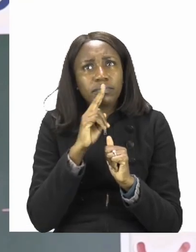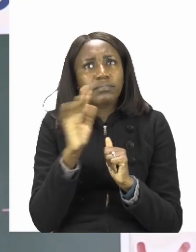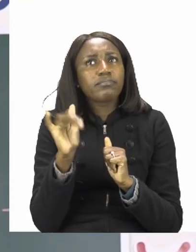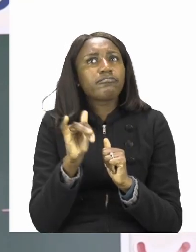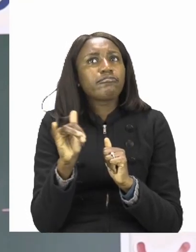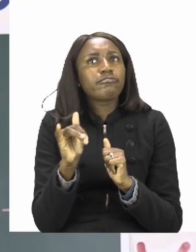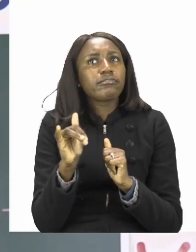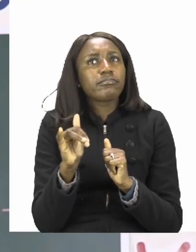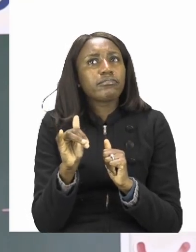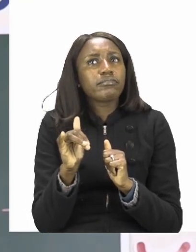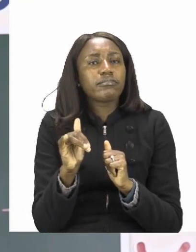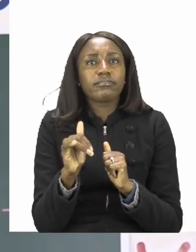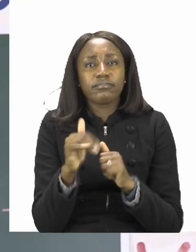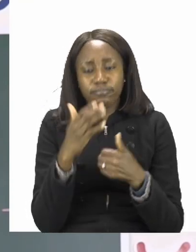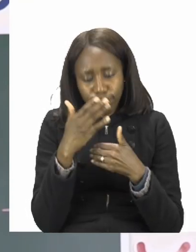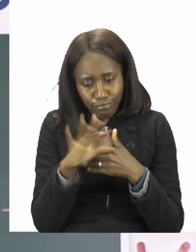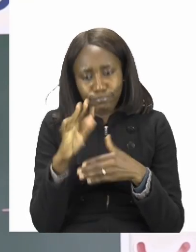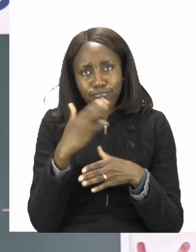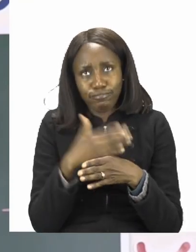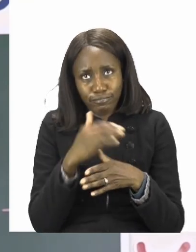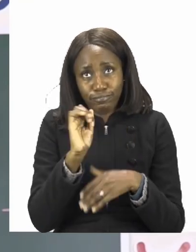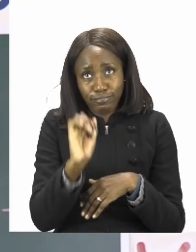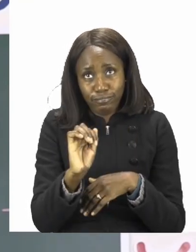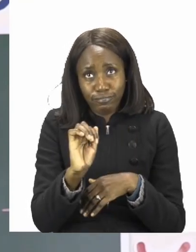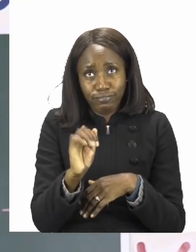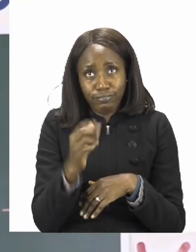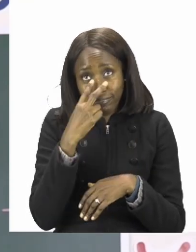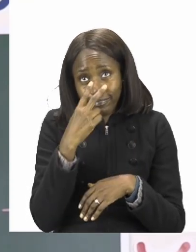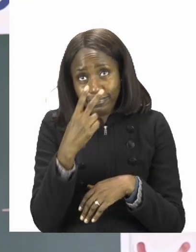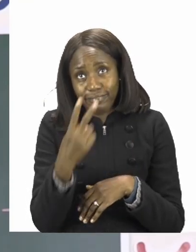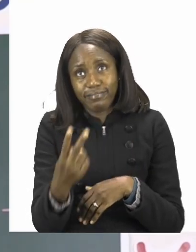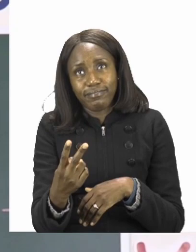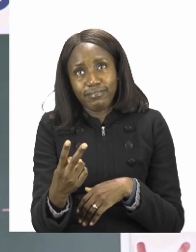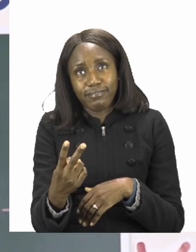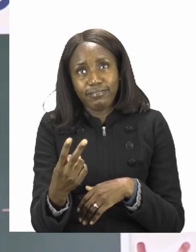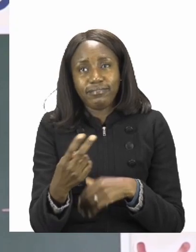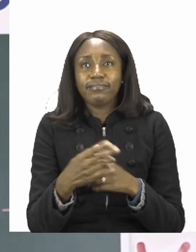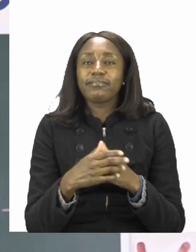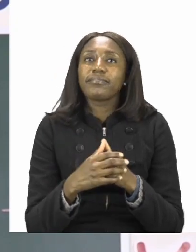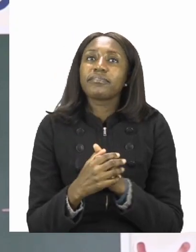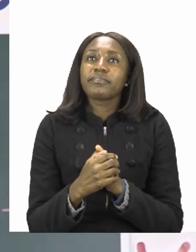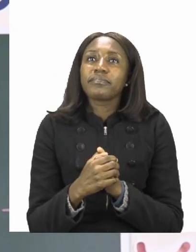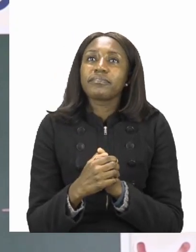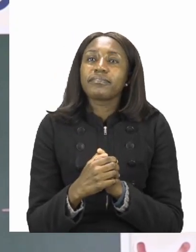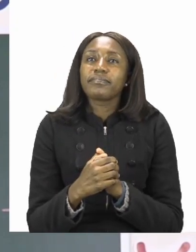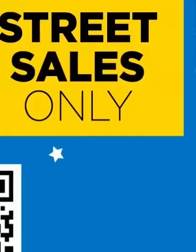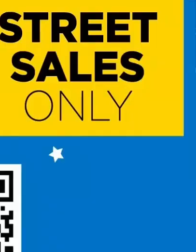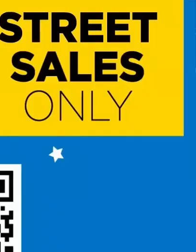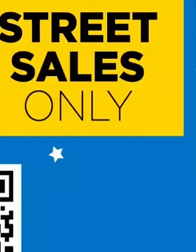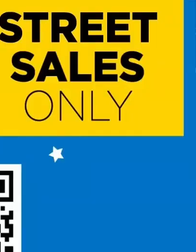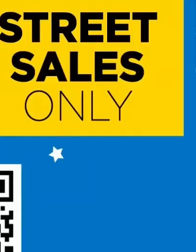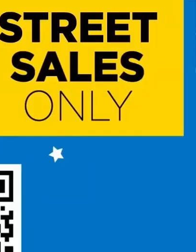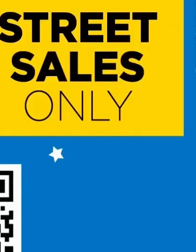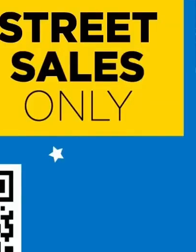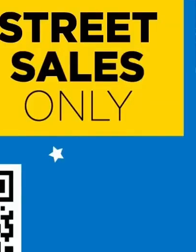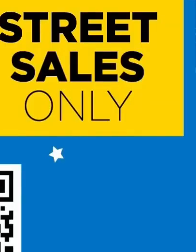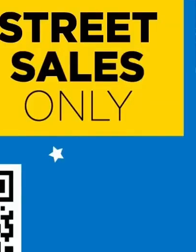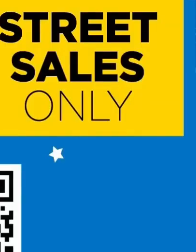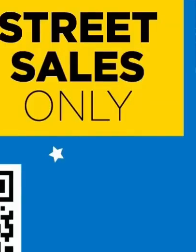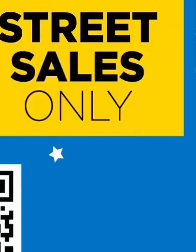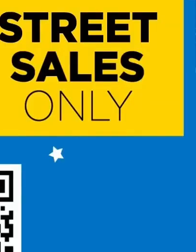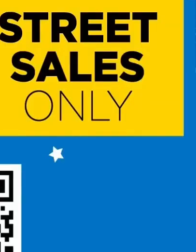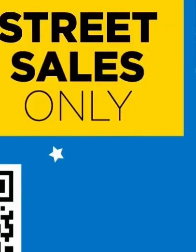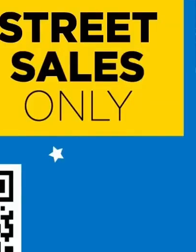pattern and then complete it. I'll see you when you're done after the advert break. Follow us on